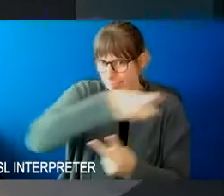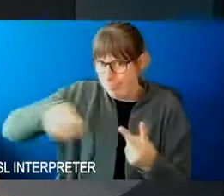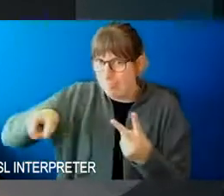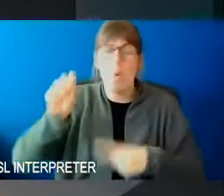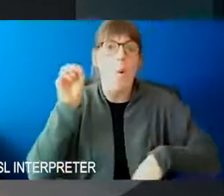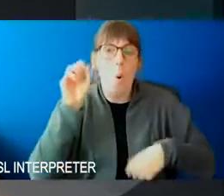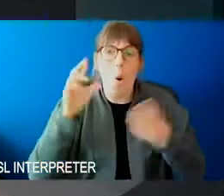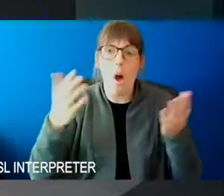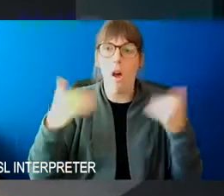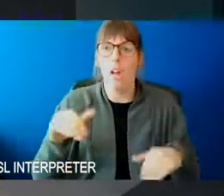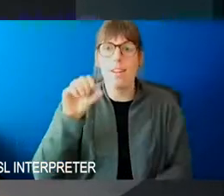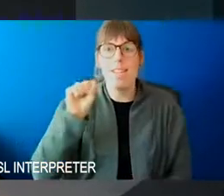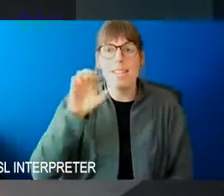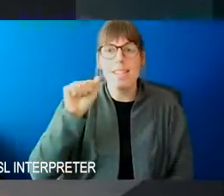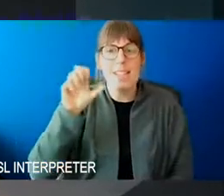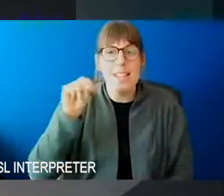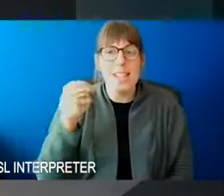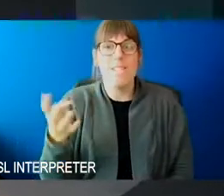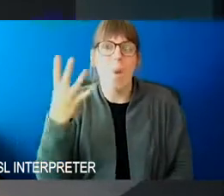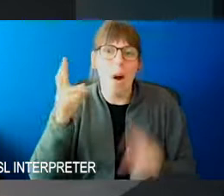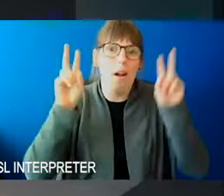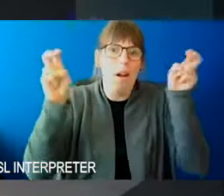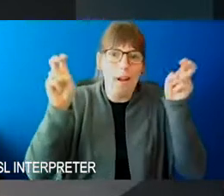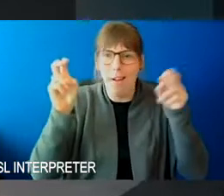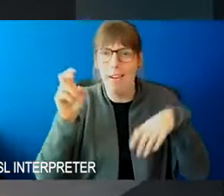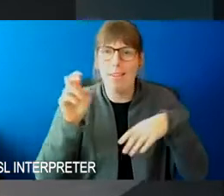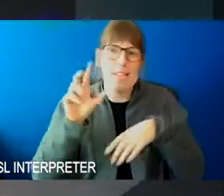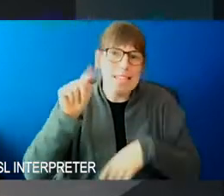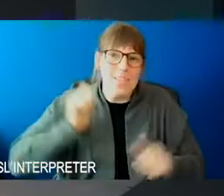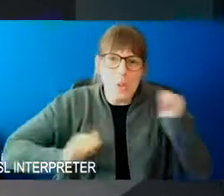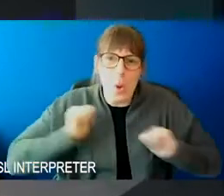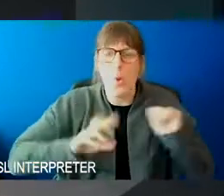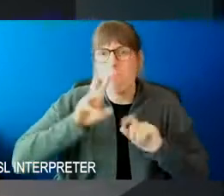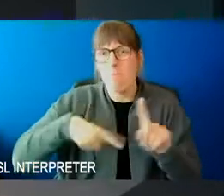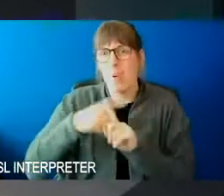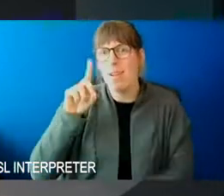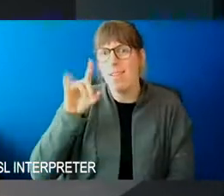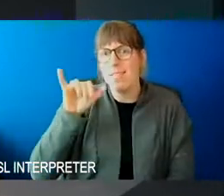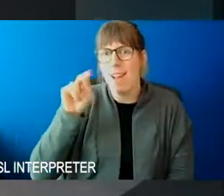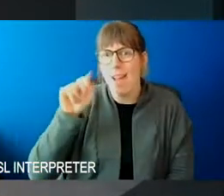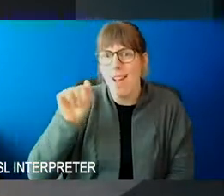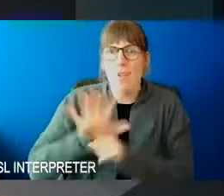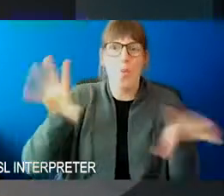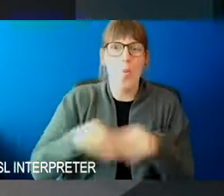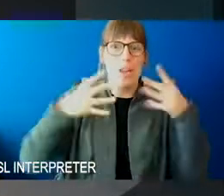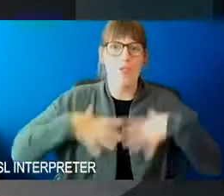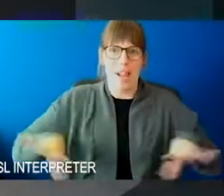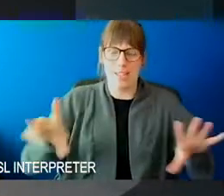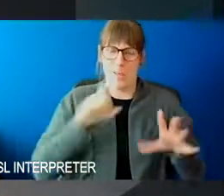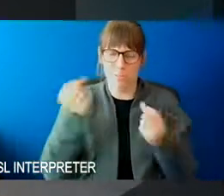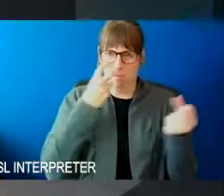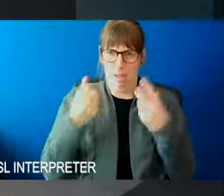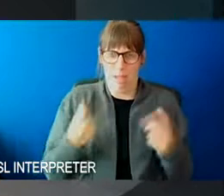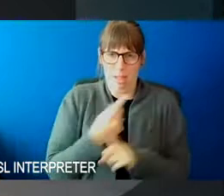of presidential power in the US, or it could be about season 4 of The Crown capturing, the details of Diana's